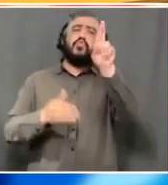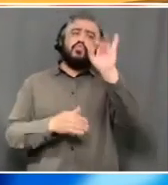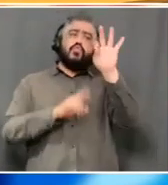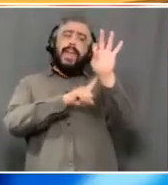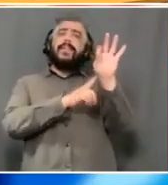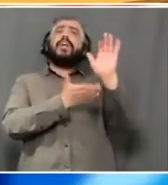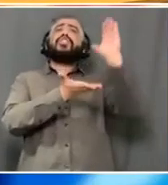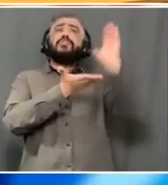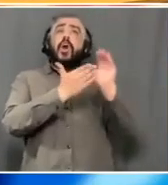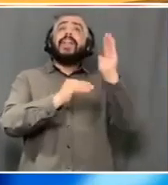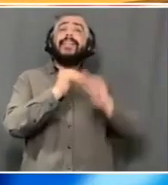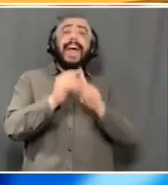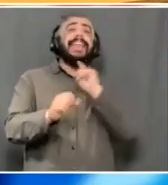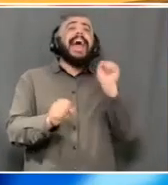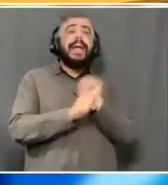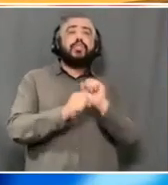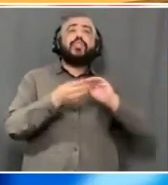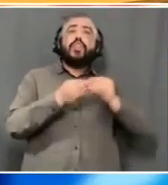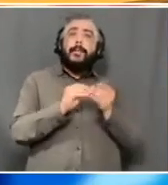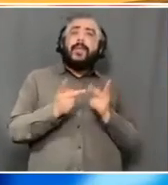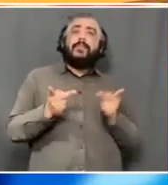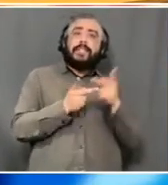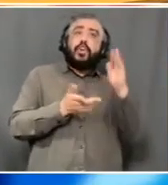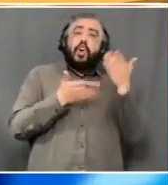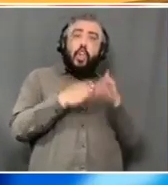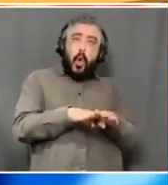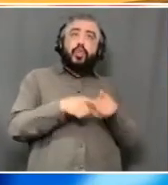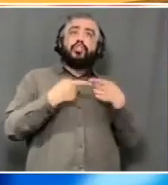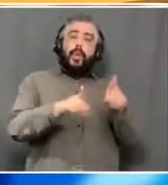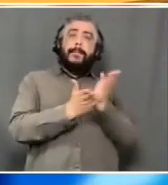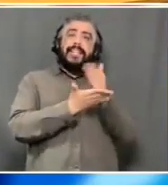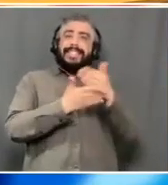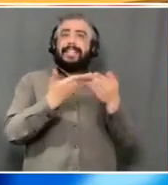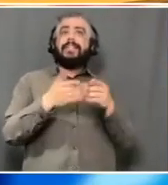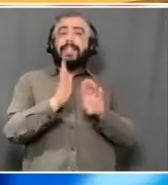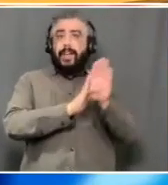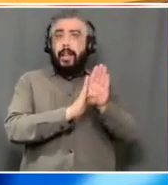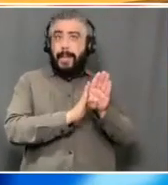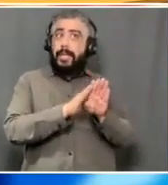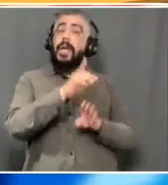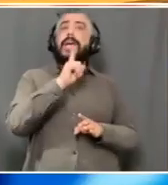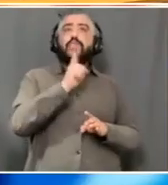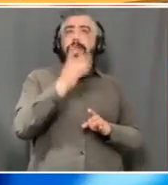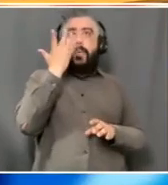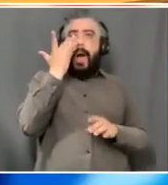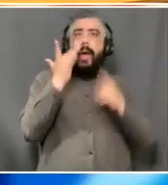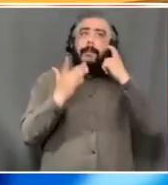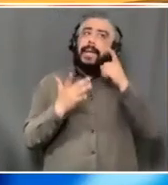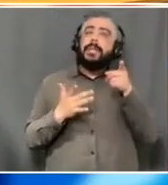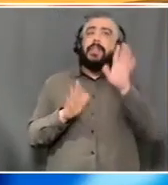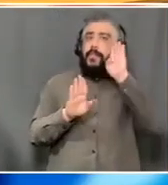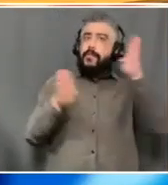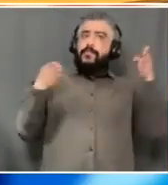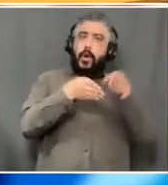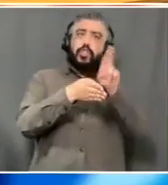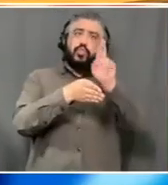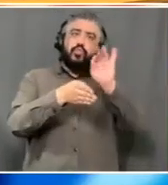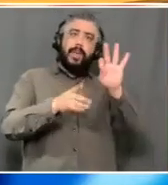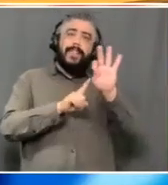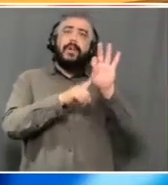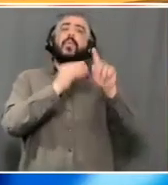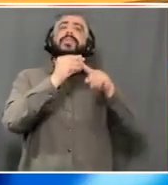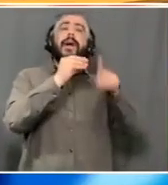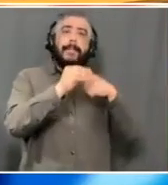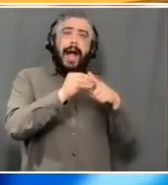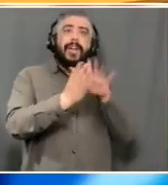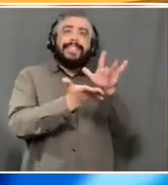actual number of positions that were closed during budget development. And it's really because the focus of the RIF was on central